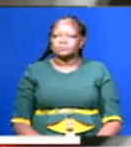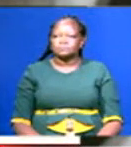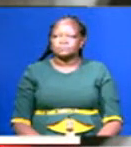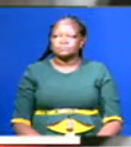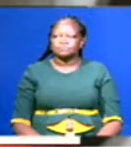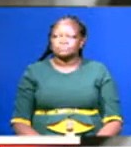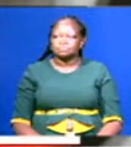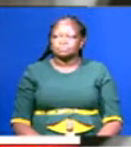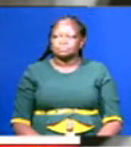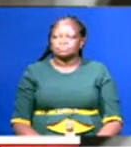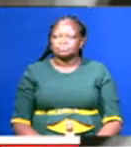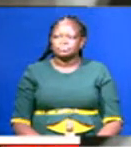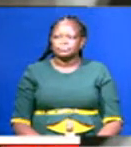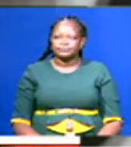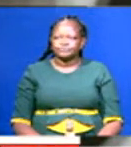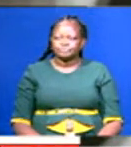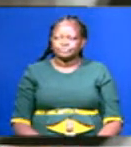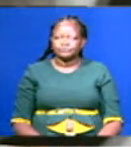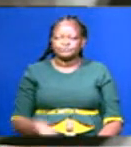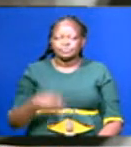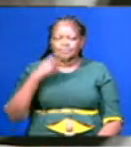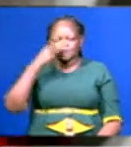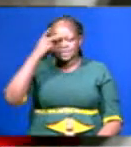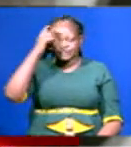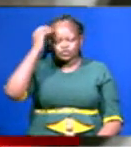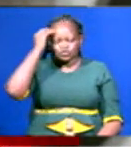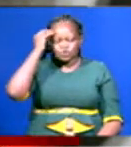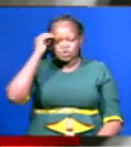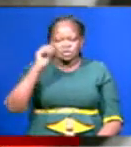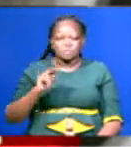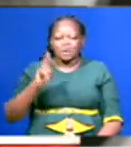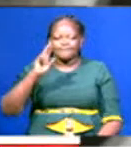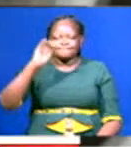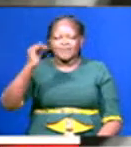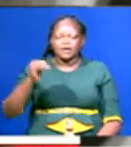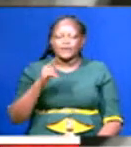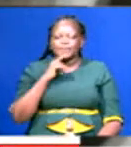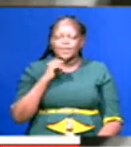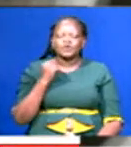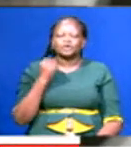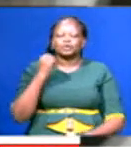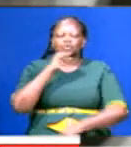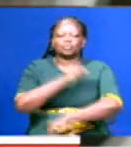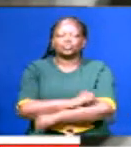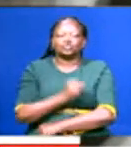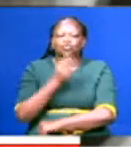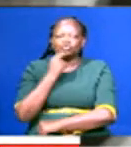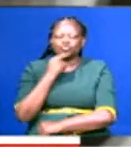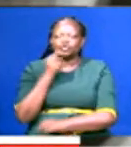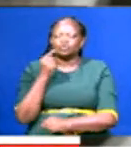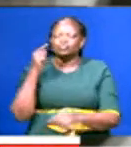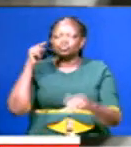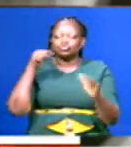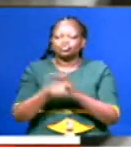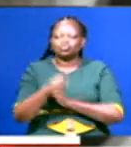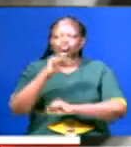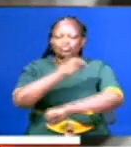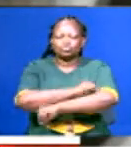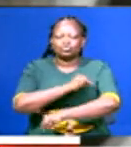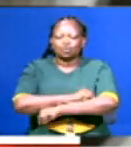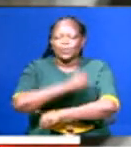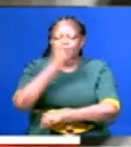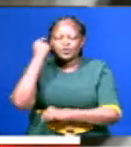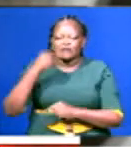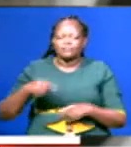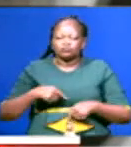Now, back home, parents of students at the Upper Hill Boys High School in Nairobi, Kenya, Tuesday stormed the school following cases of diarrhea